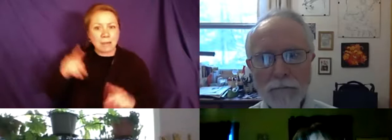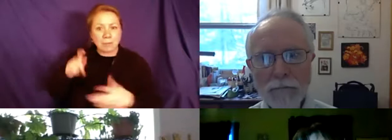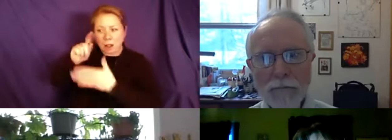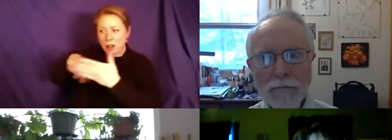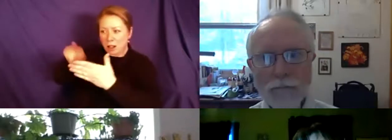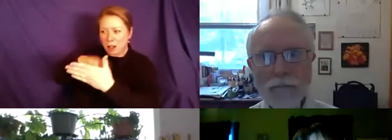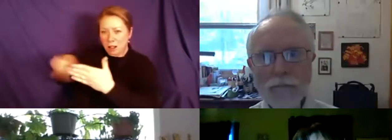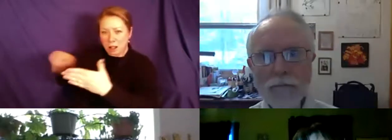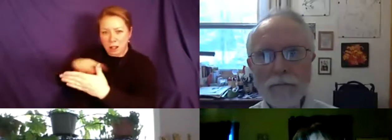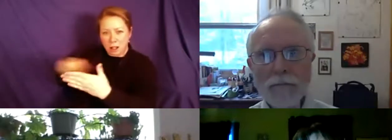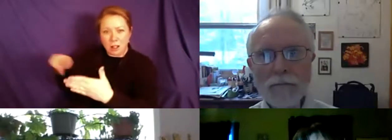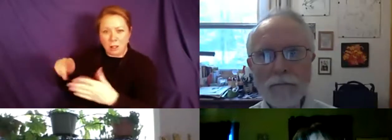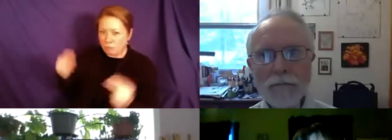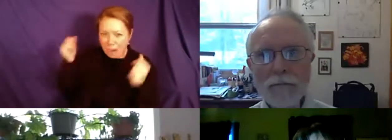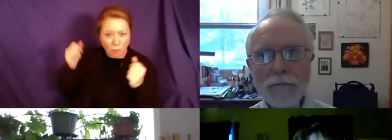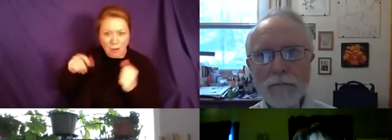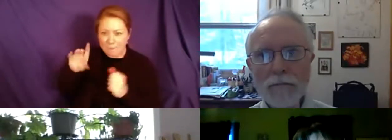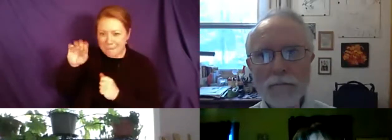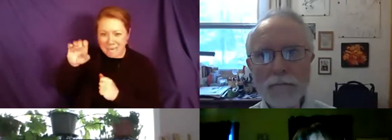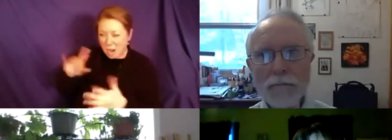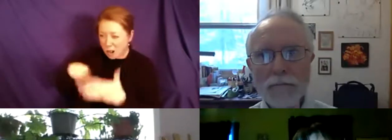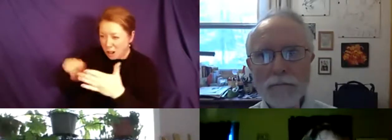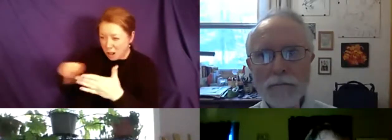all over him. It was outrage.